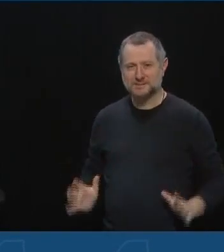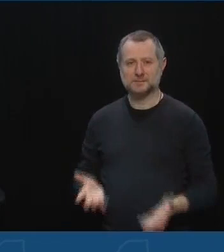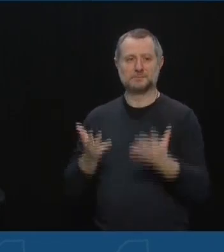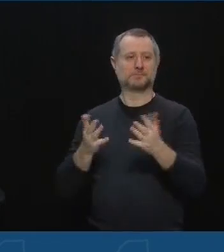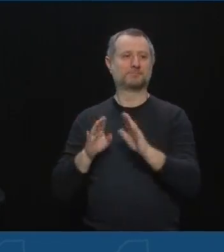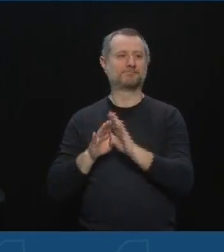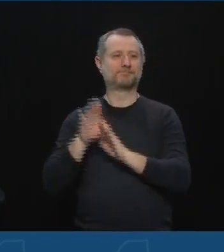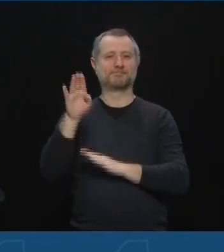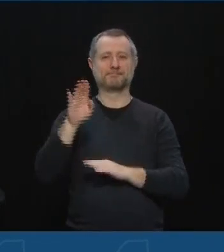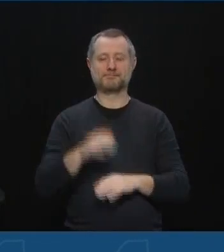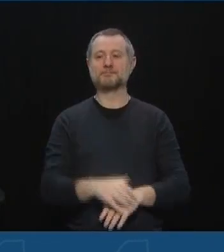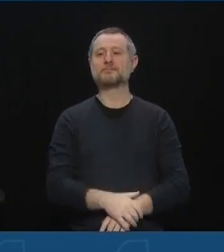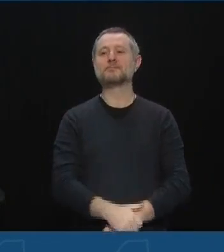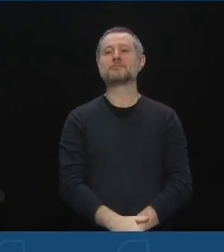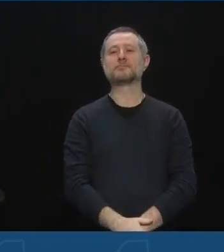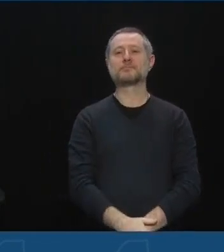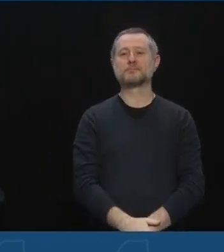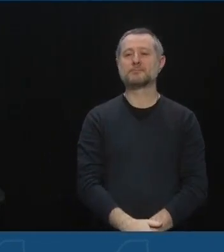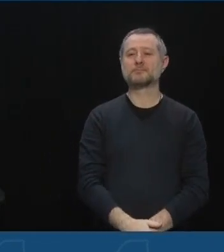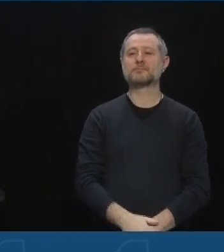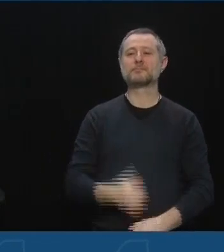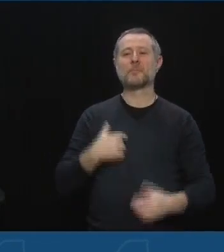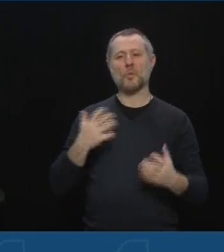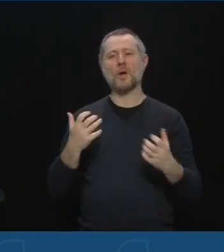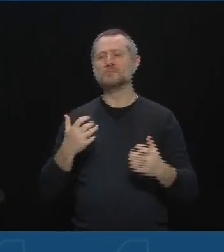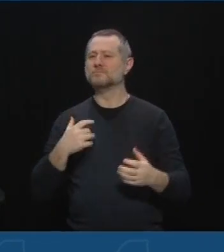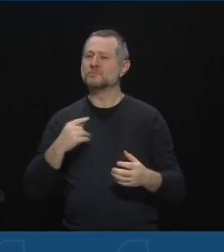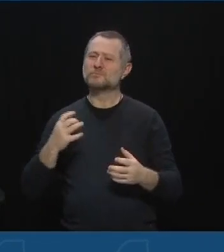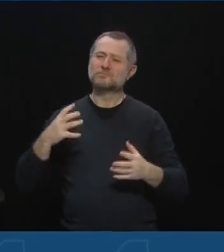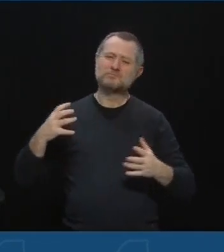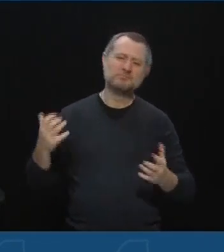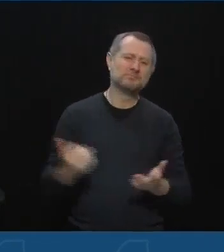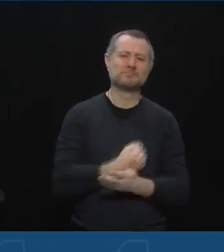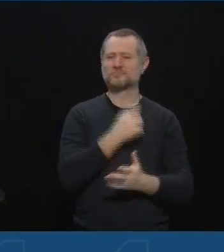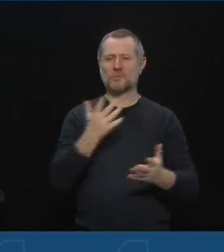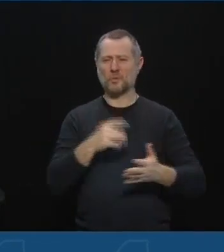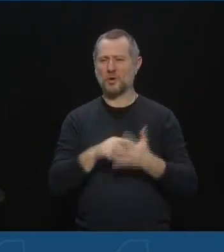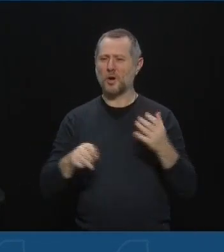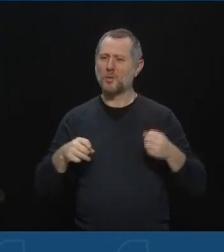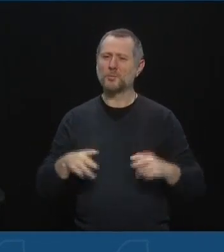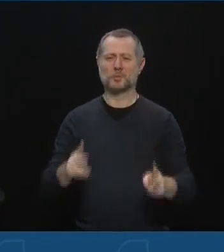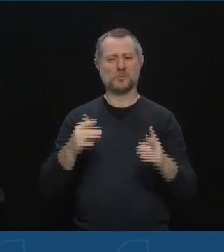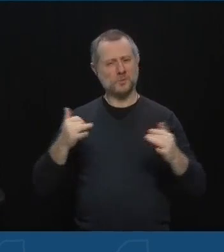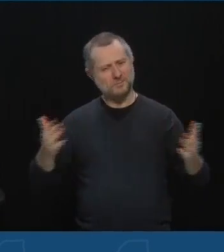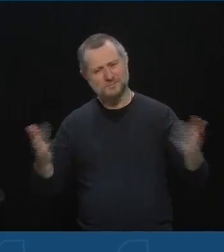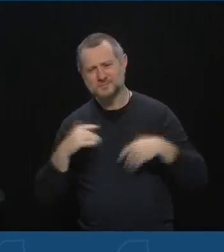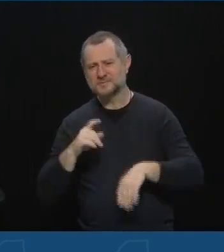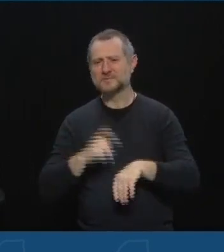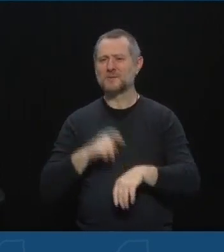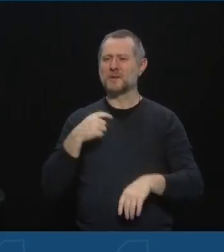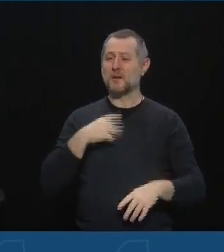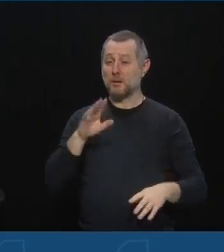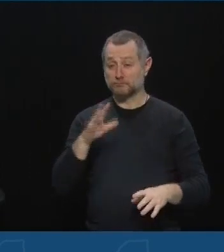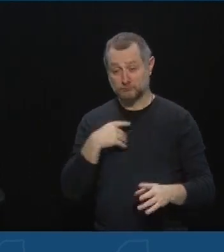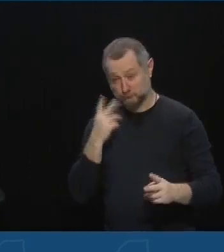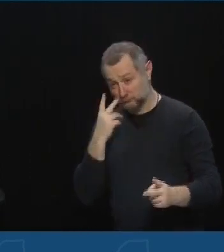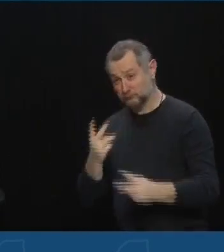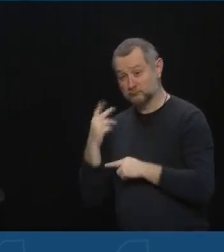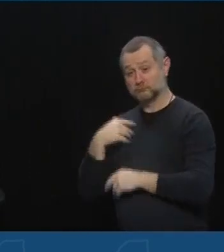Finger Lakes. And so let's embrace this opportunity. This is a historic moment. We look back in time through other times